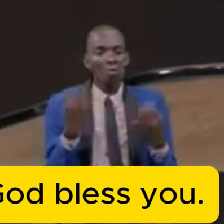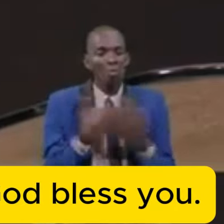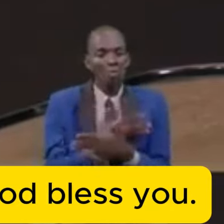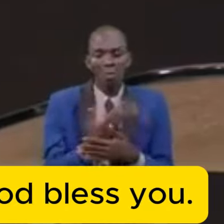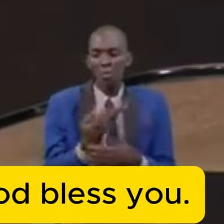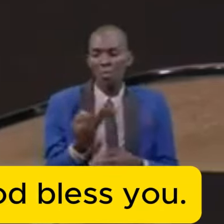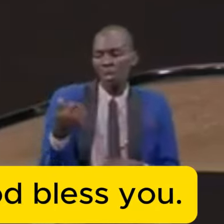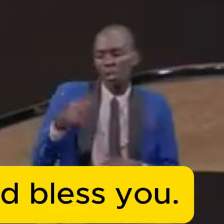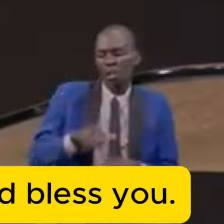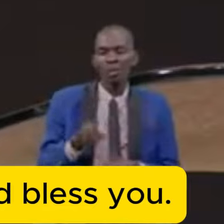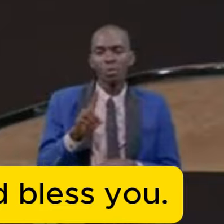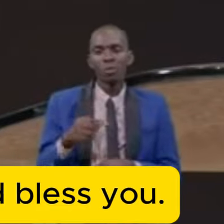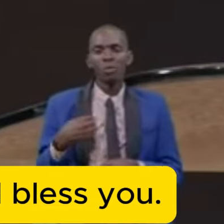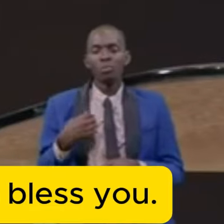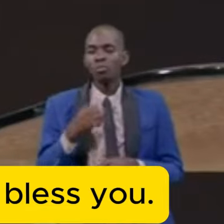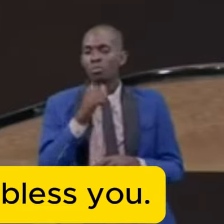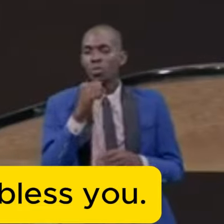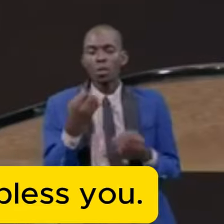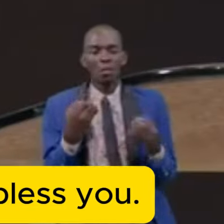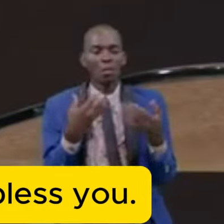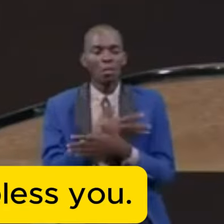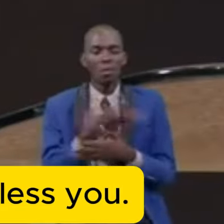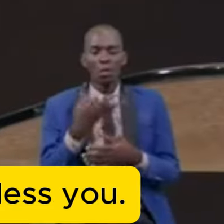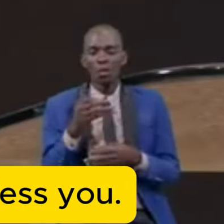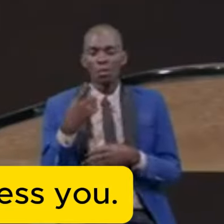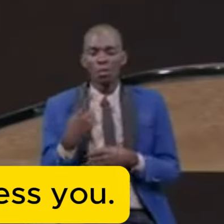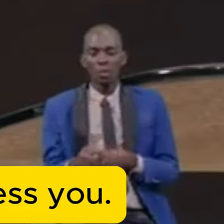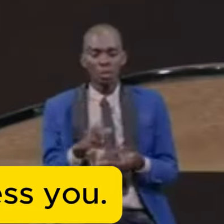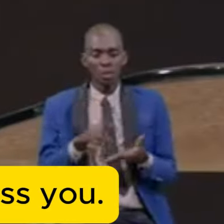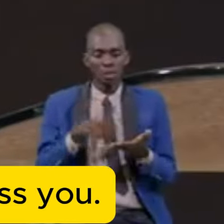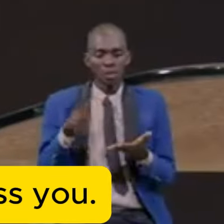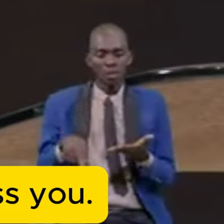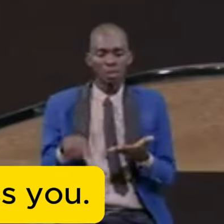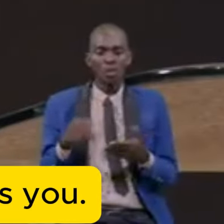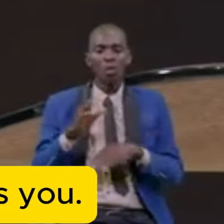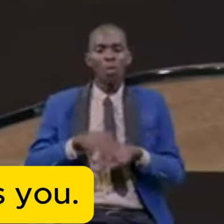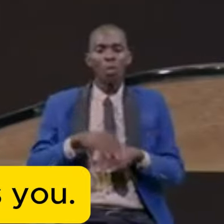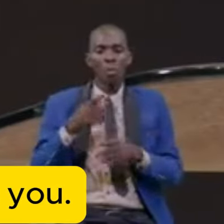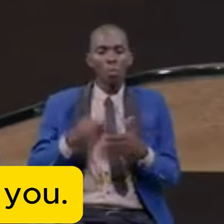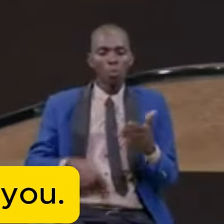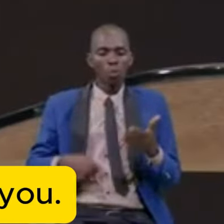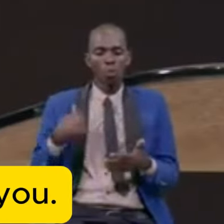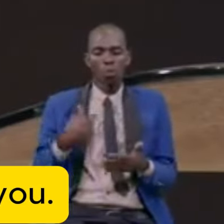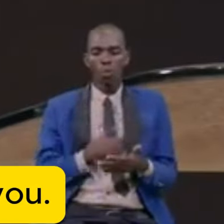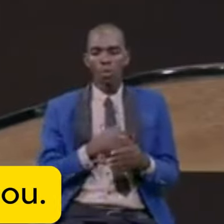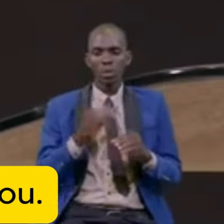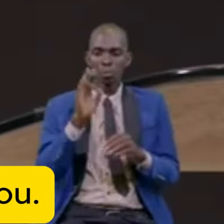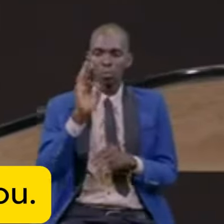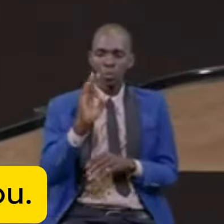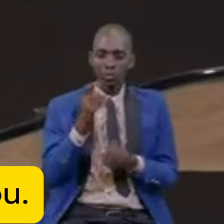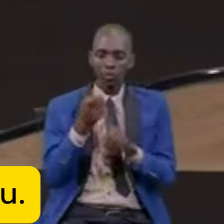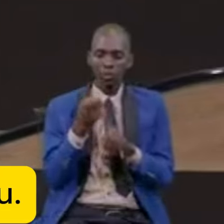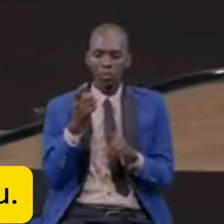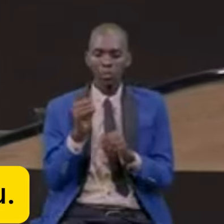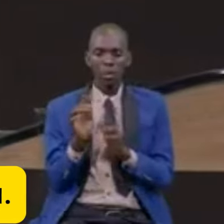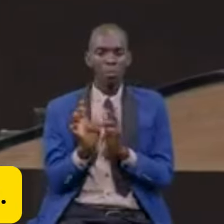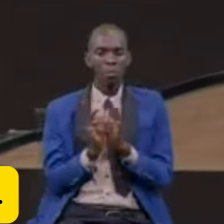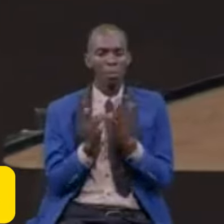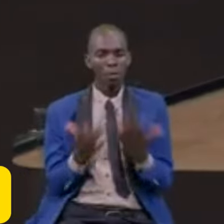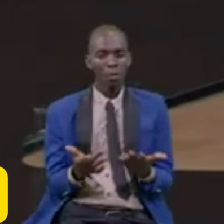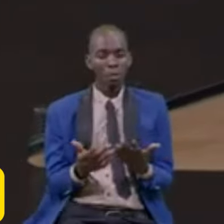afraid of the consequence of what we preach from the Bible. And so, if you